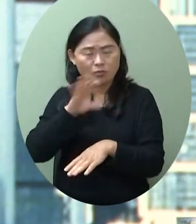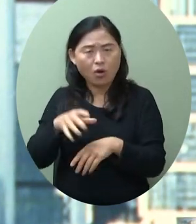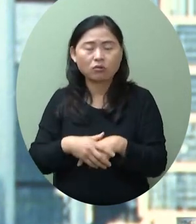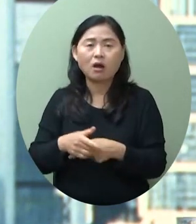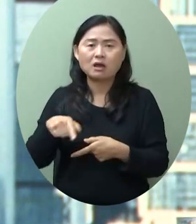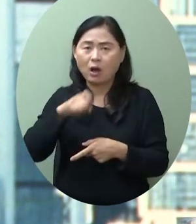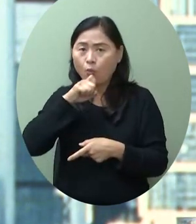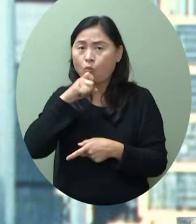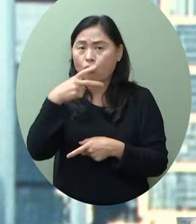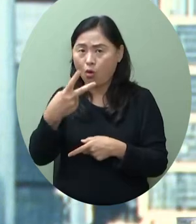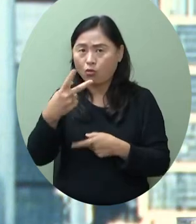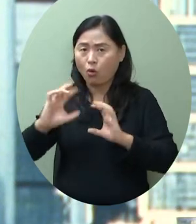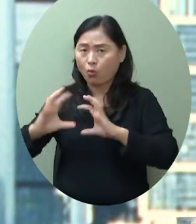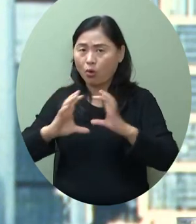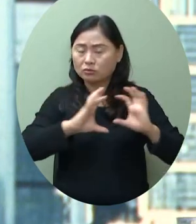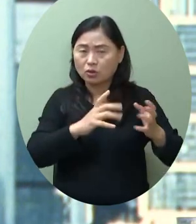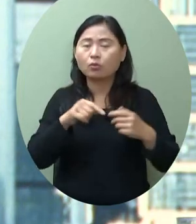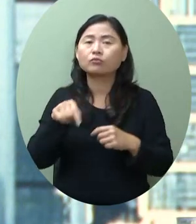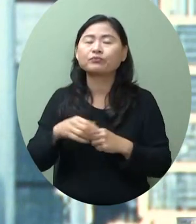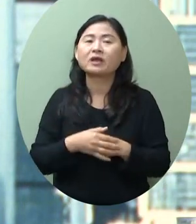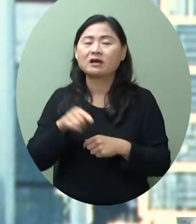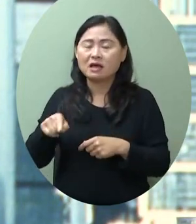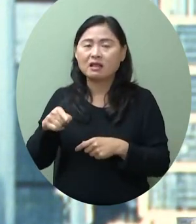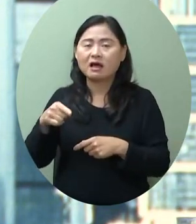hotel, which has led to, of course,